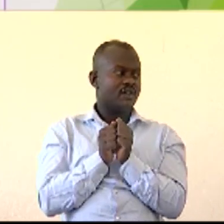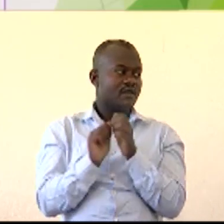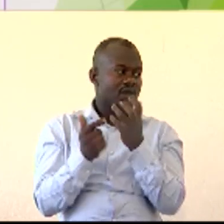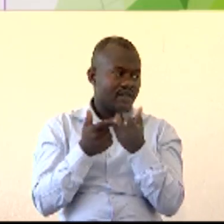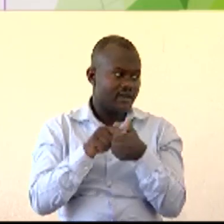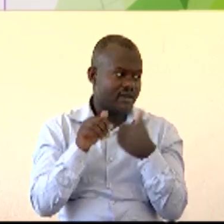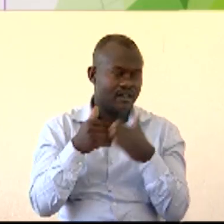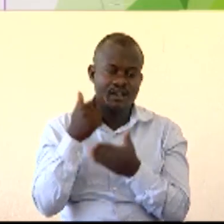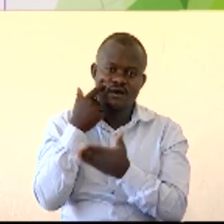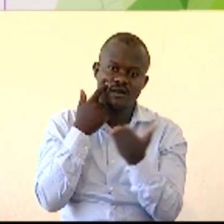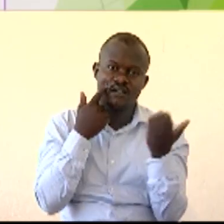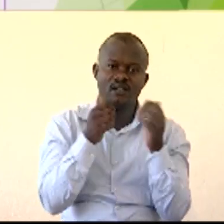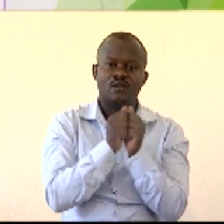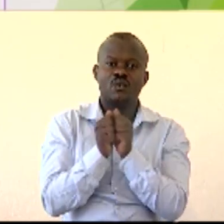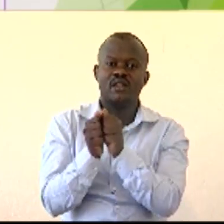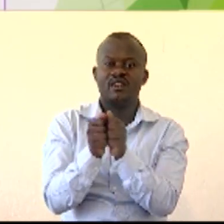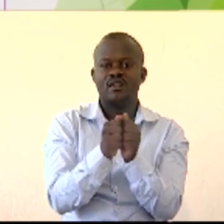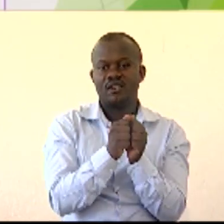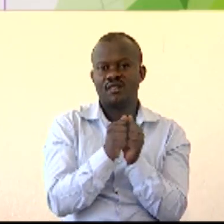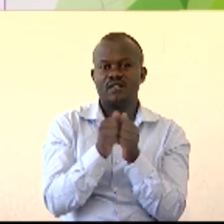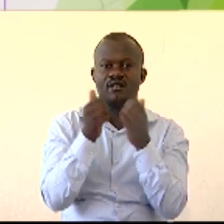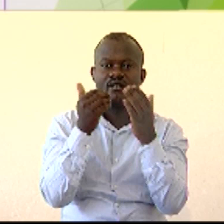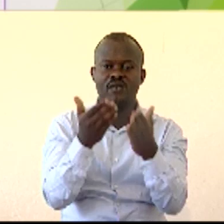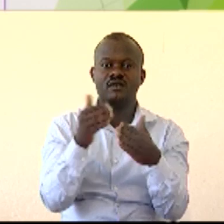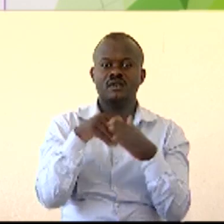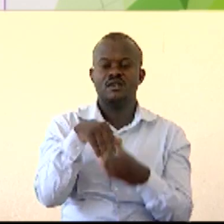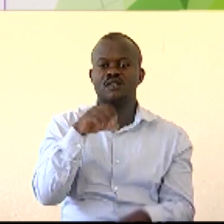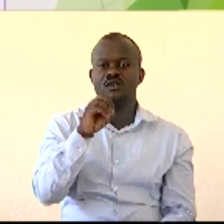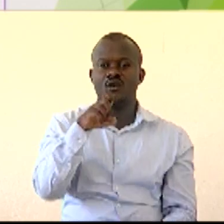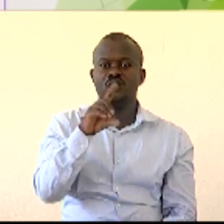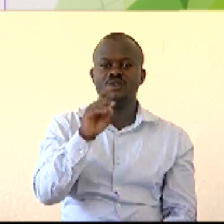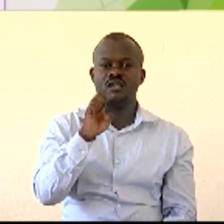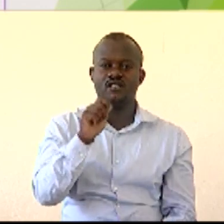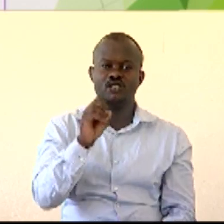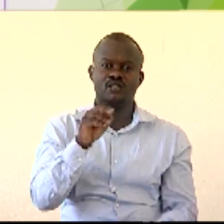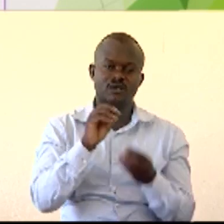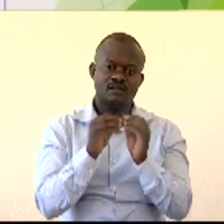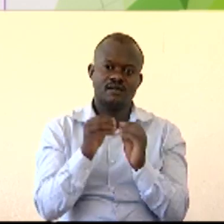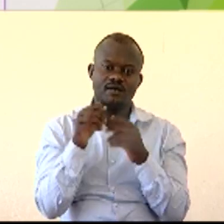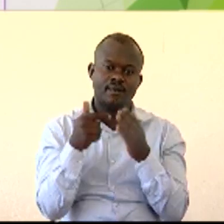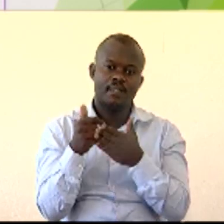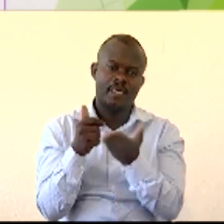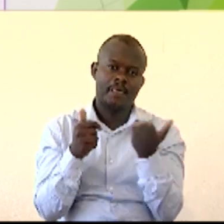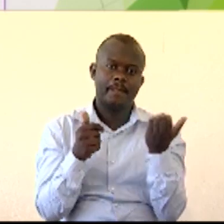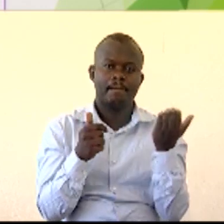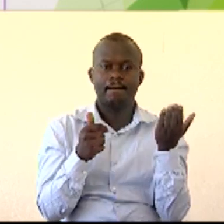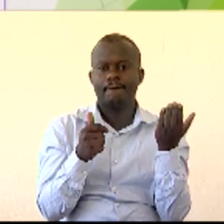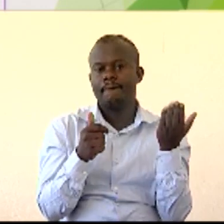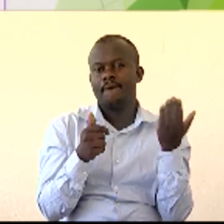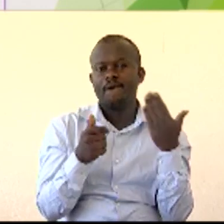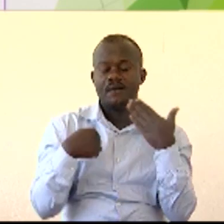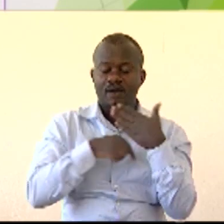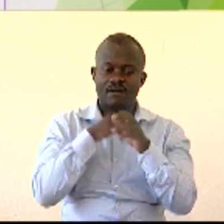calculate with ease these oxidation numbers. The rules are over there on the screen. Please have a look